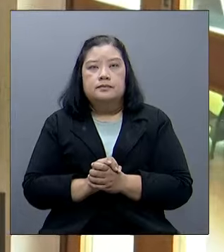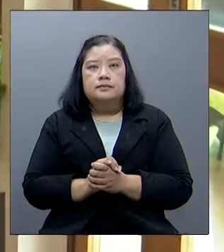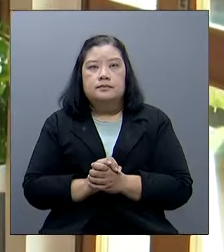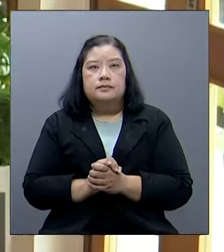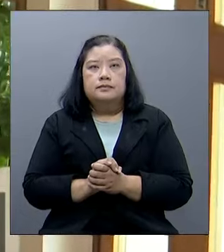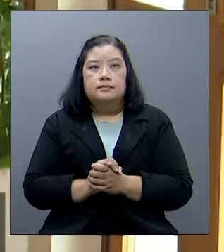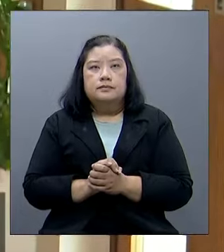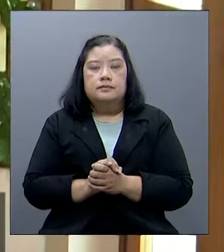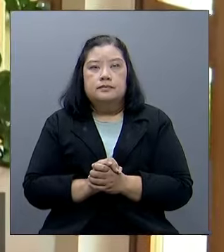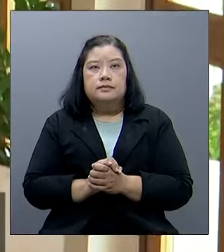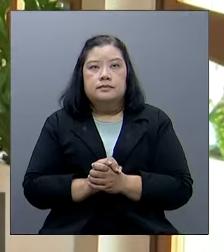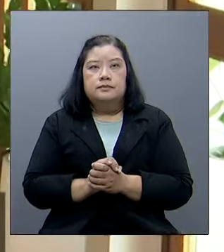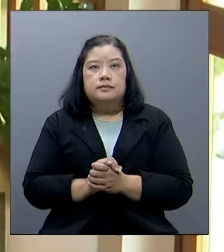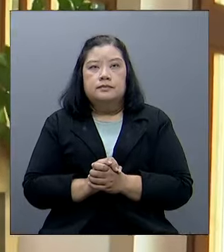since